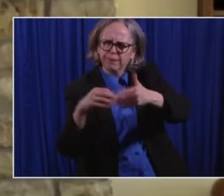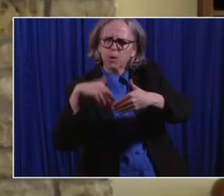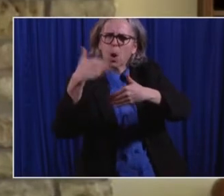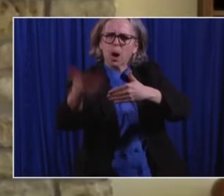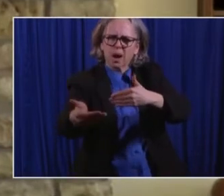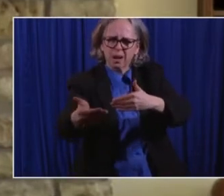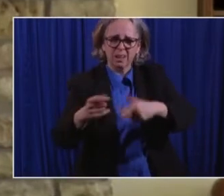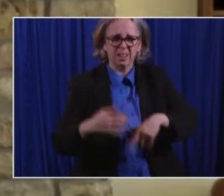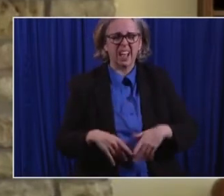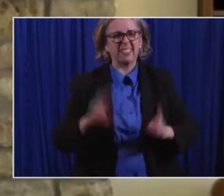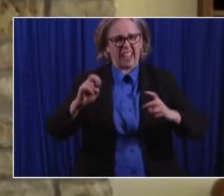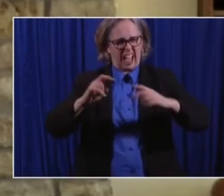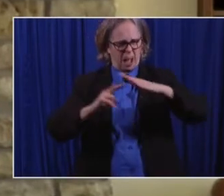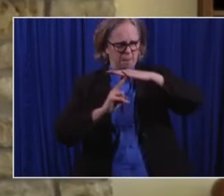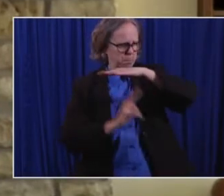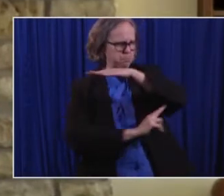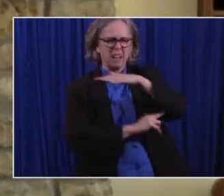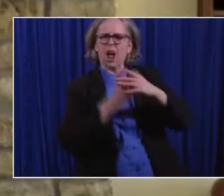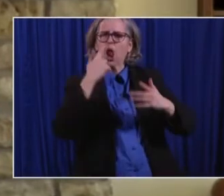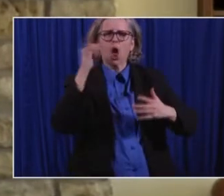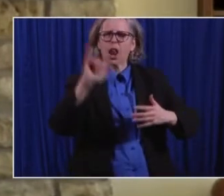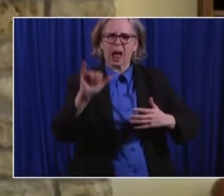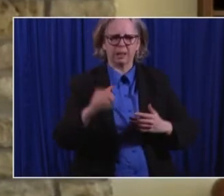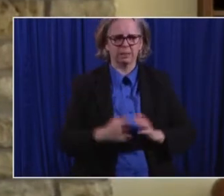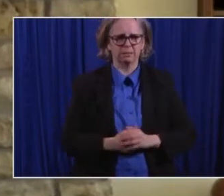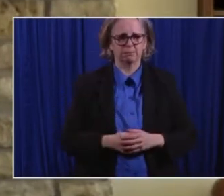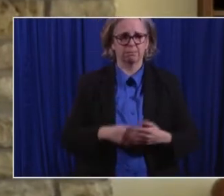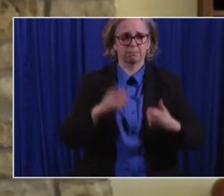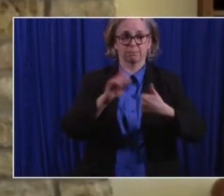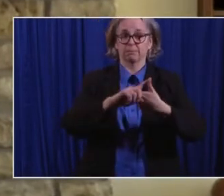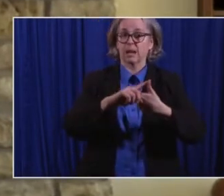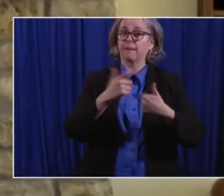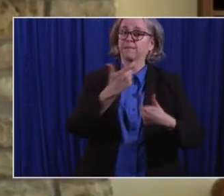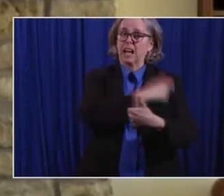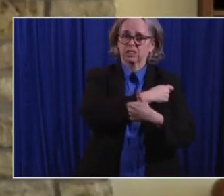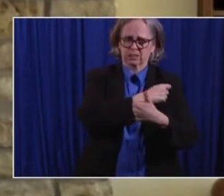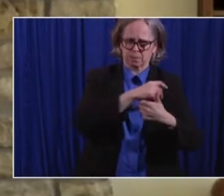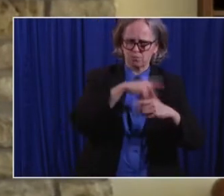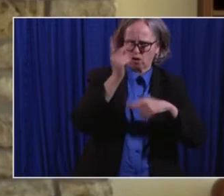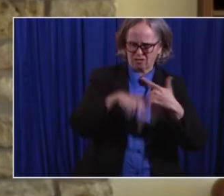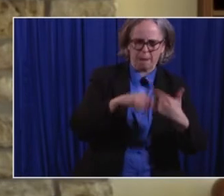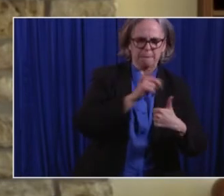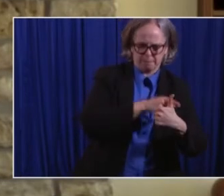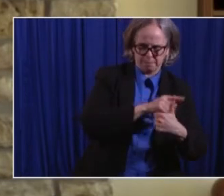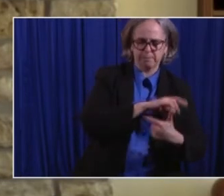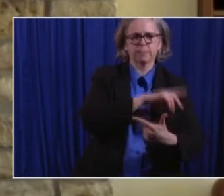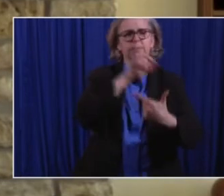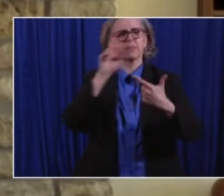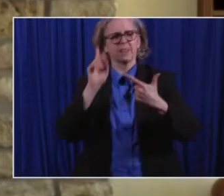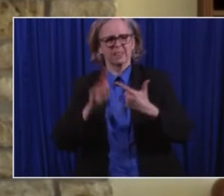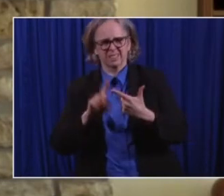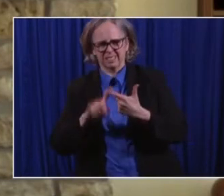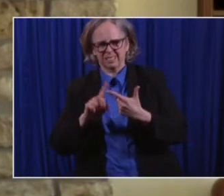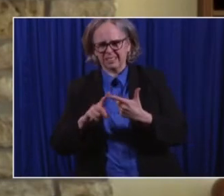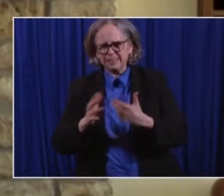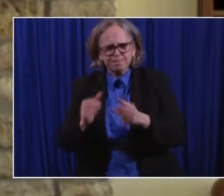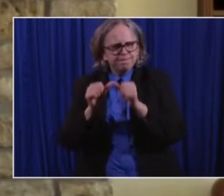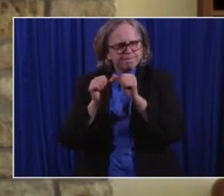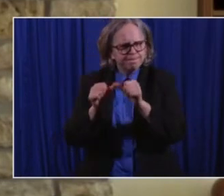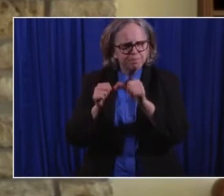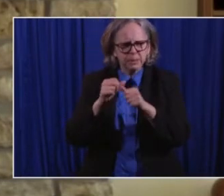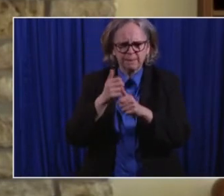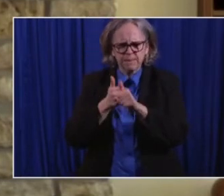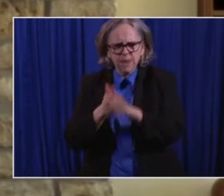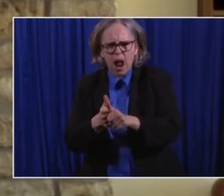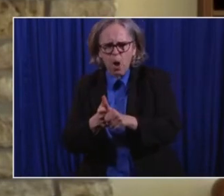One is vaccinations, and the other is to continue during this bridge to